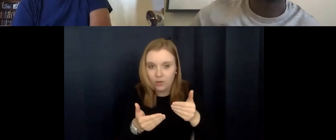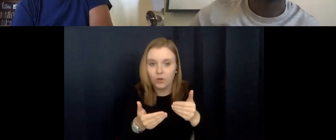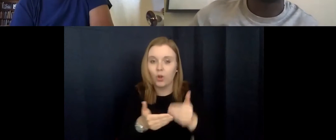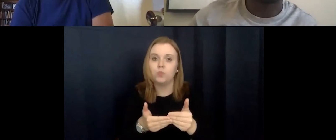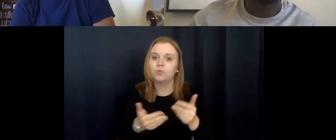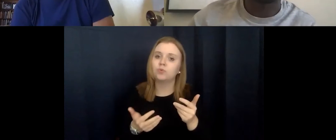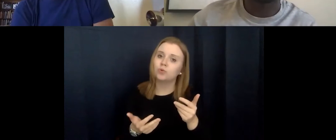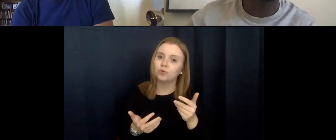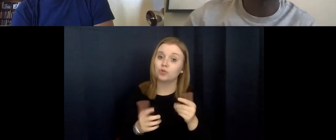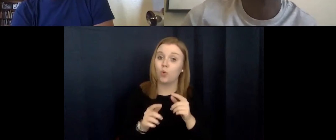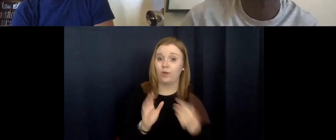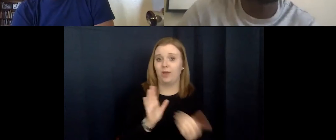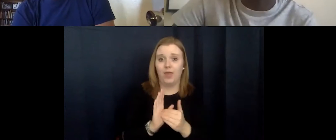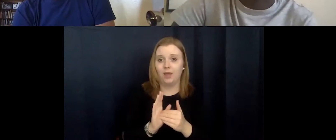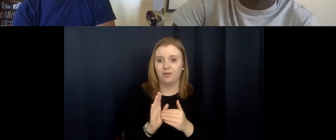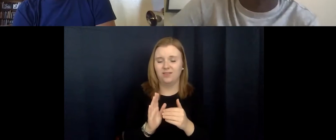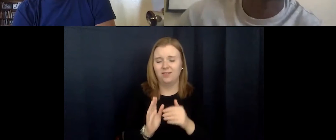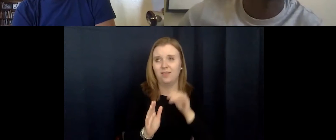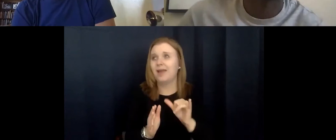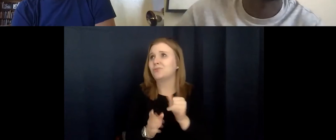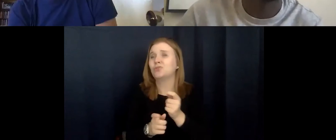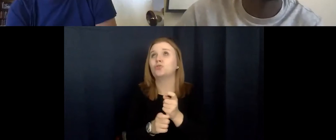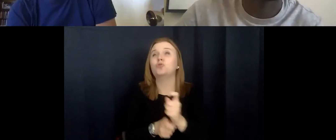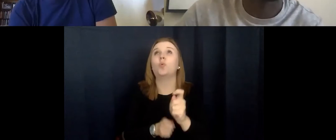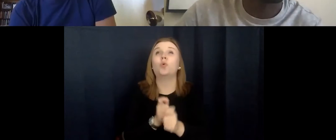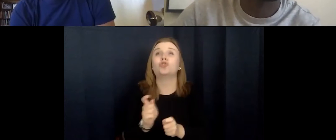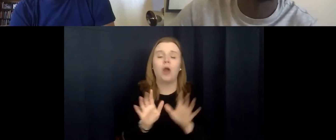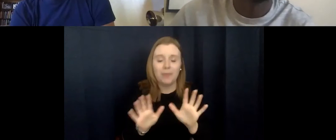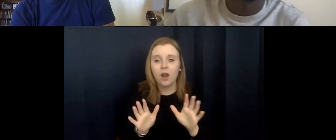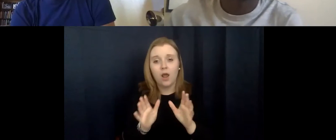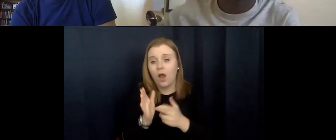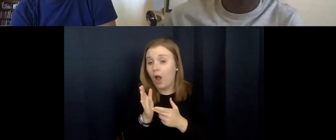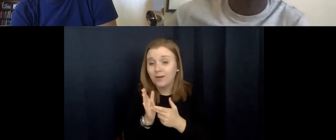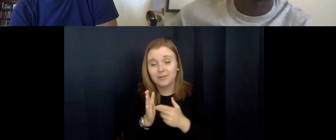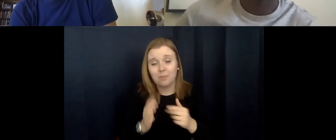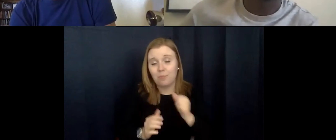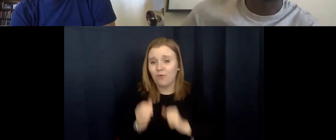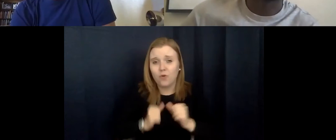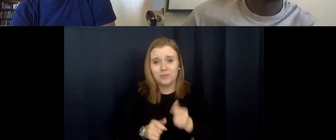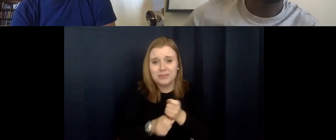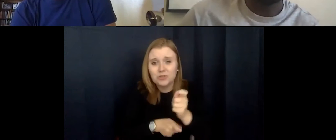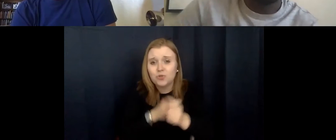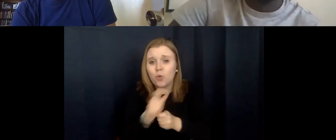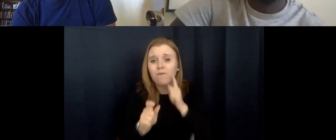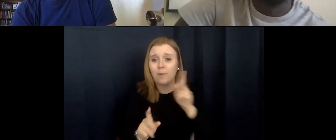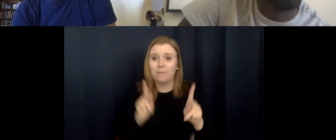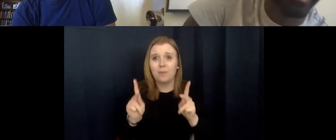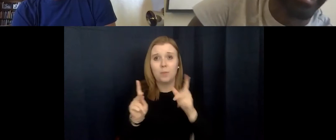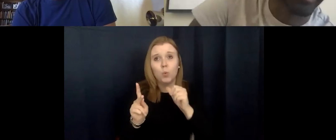Again, it is just torture. Like, I think honestly, performance is just torture for not people who are not performing.